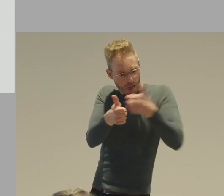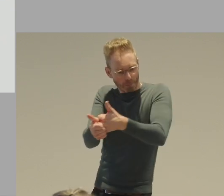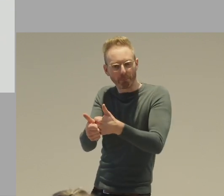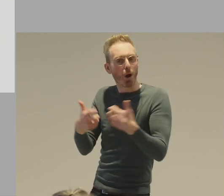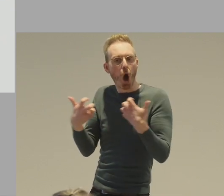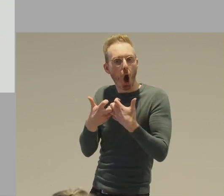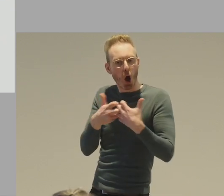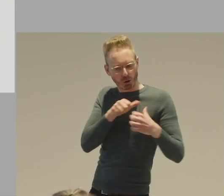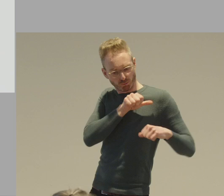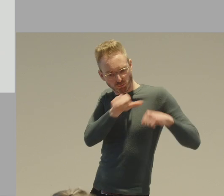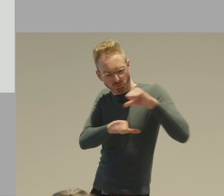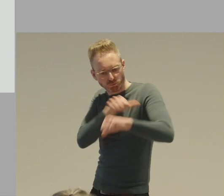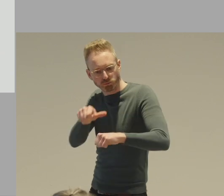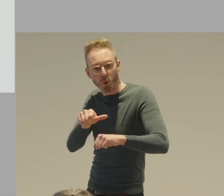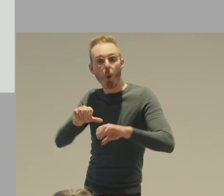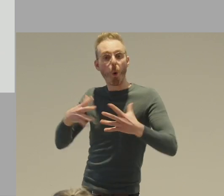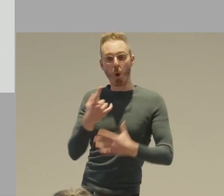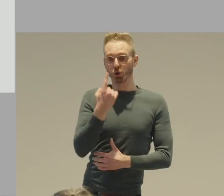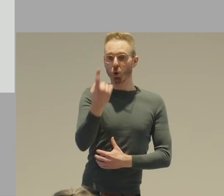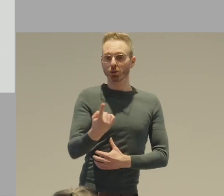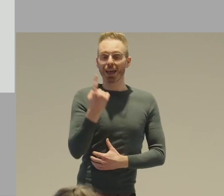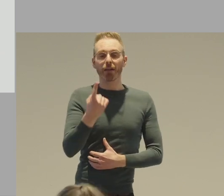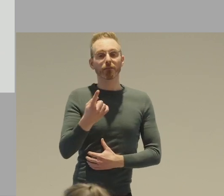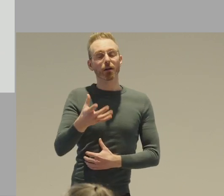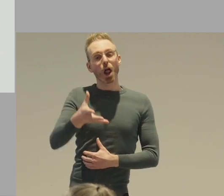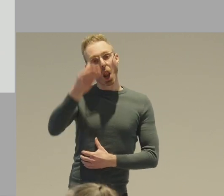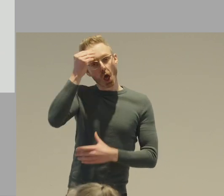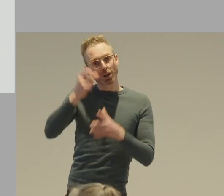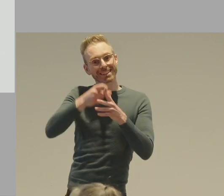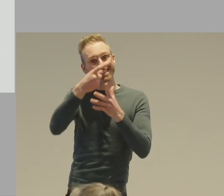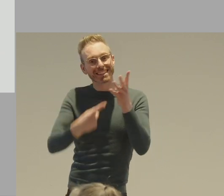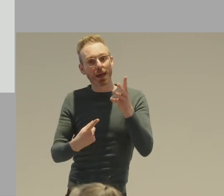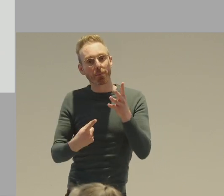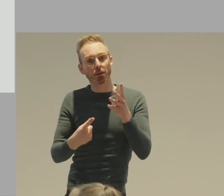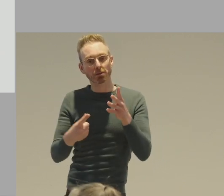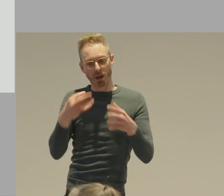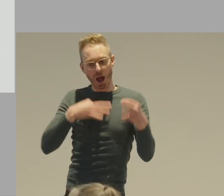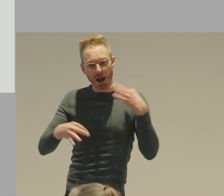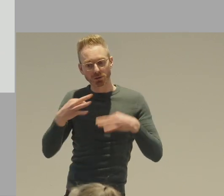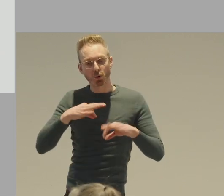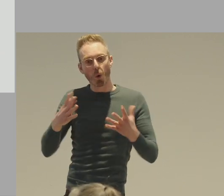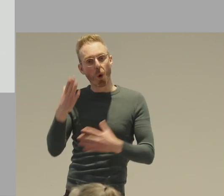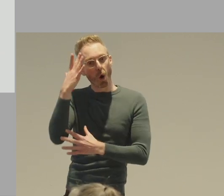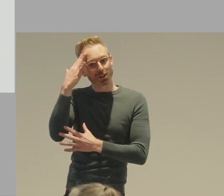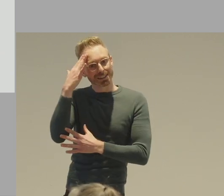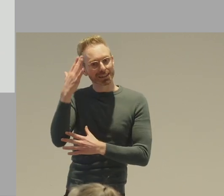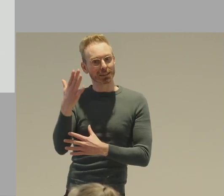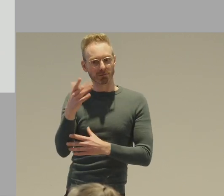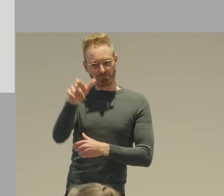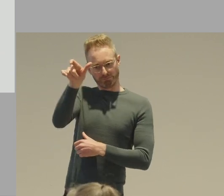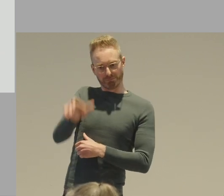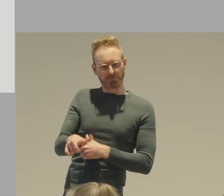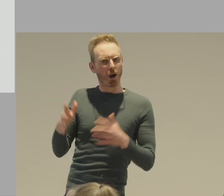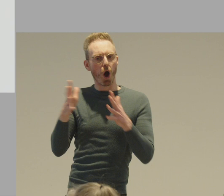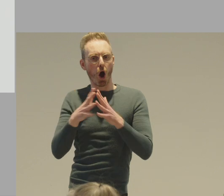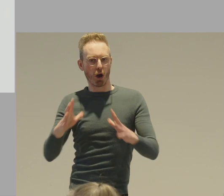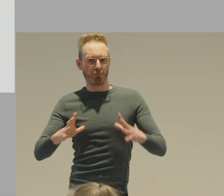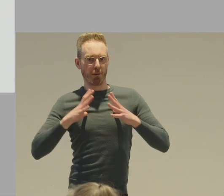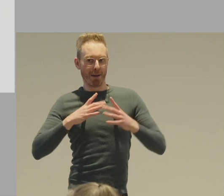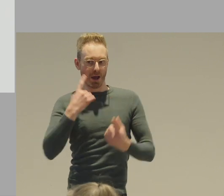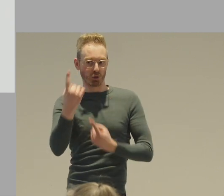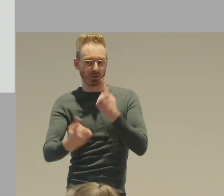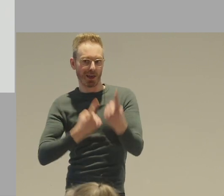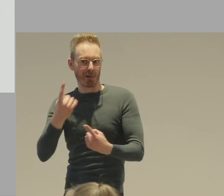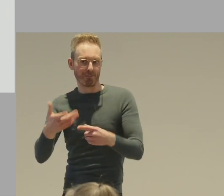for the first time, just some of the top line things that you might want to think about to prepare for that. And then we're going to look at some of the rules. And then there'll